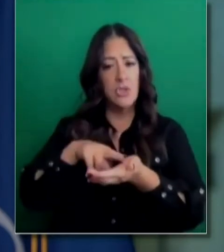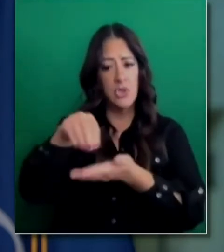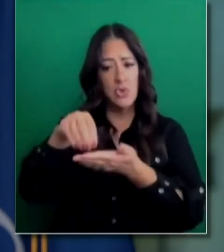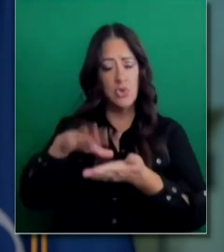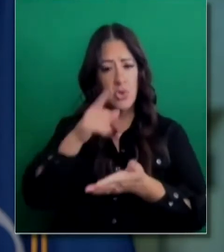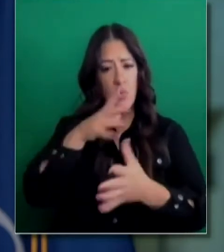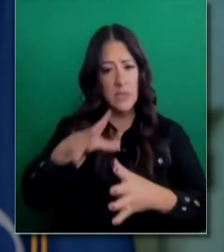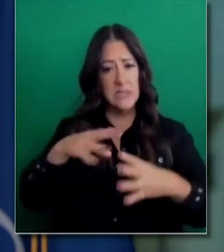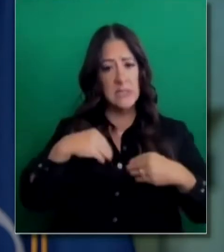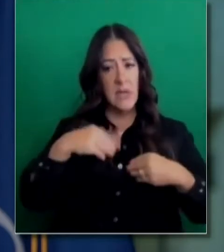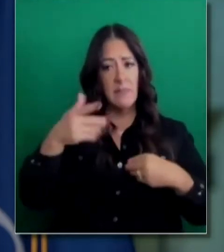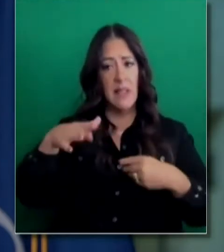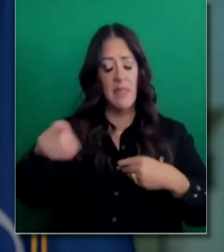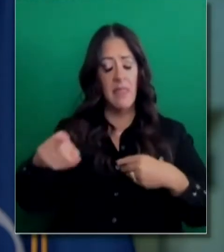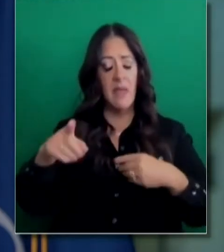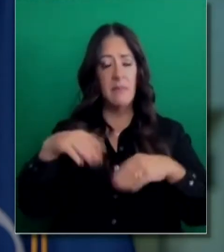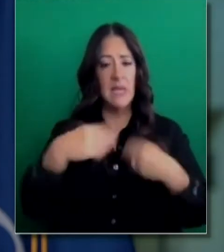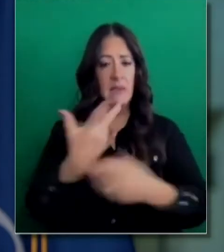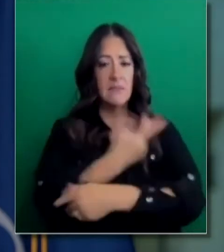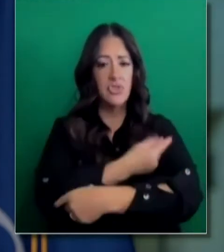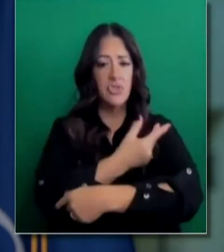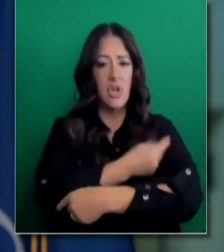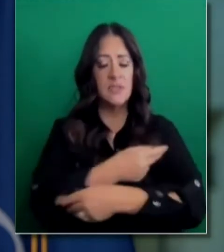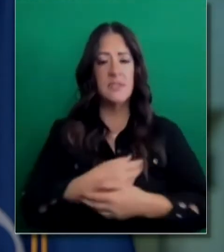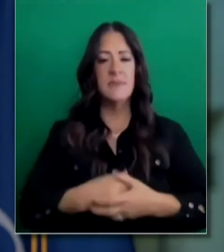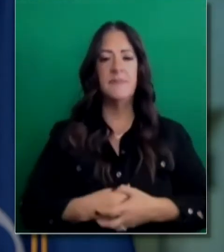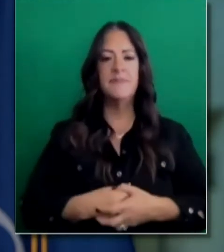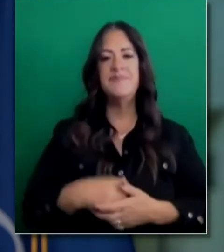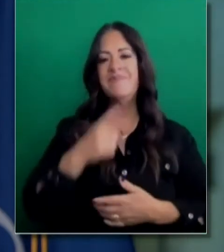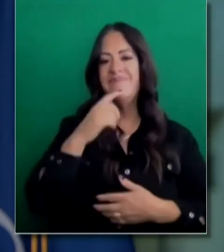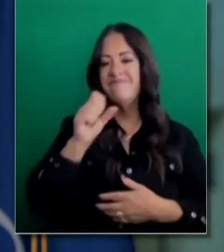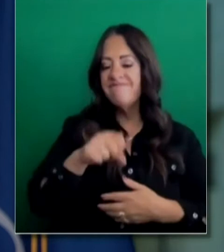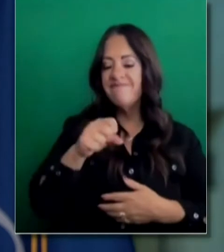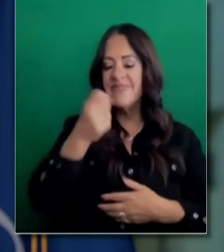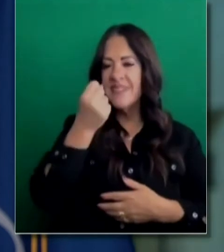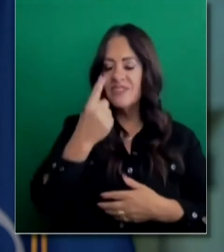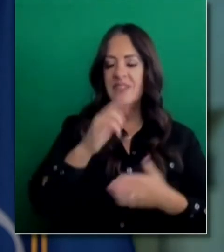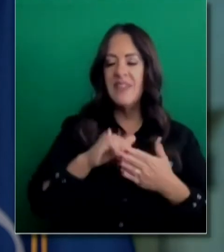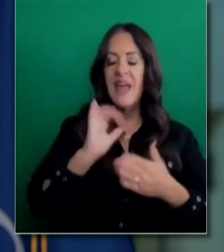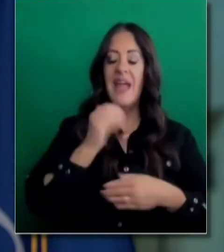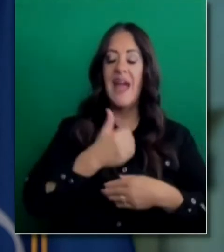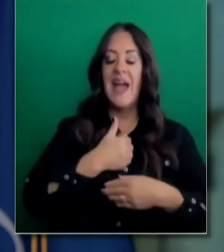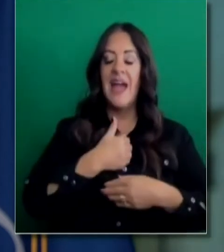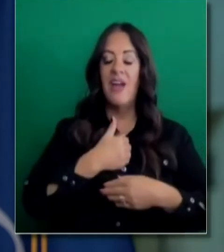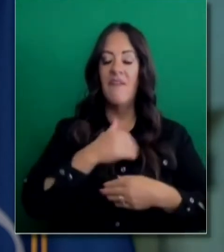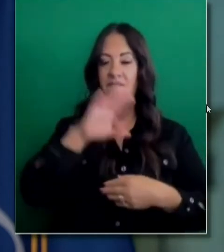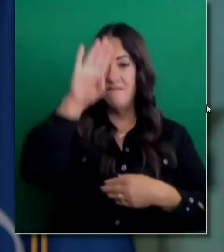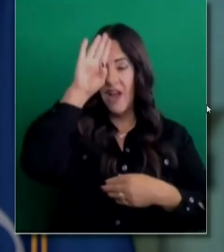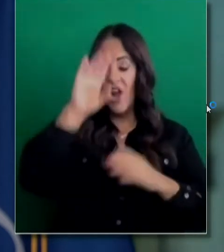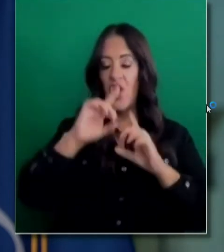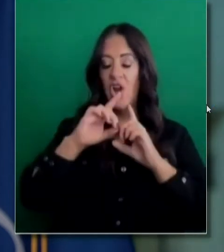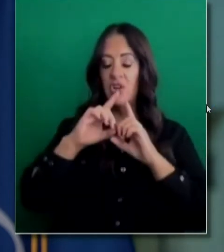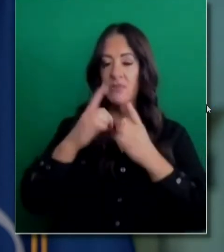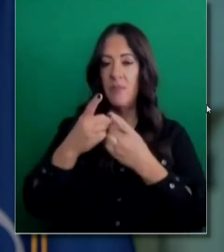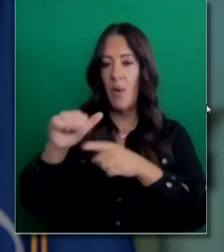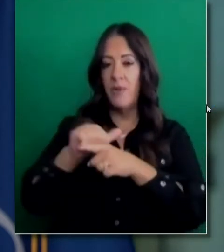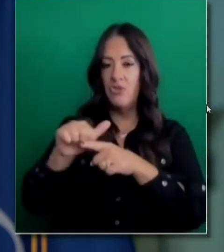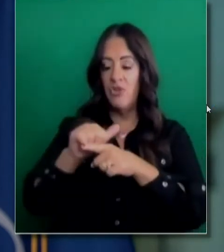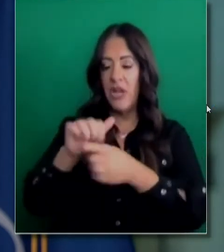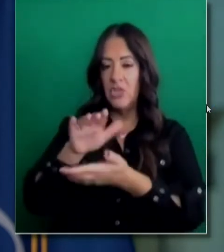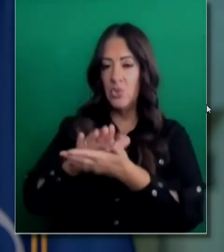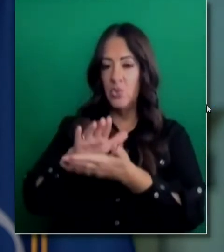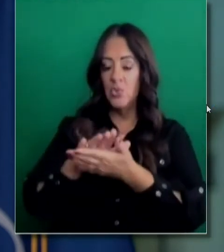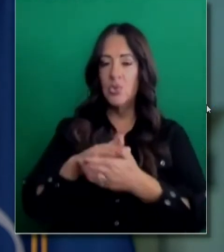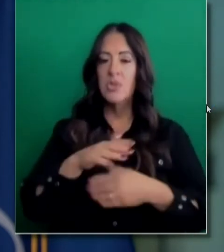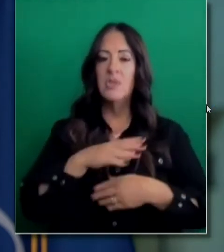enthusiastically so. Our fire agencies and our nursing schools will be essential and critical, and we are